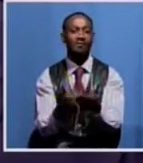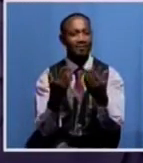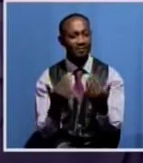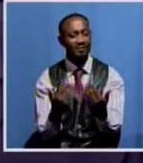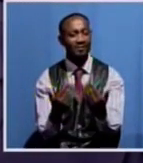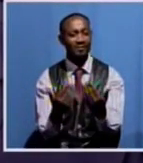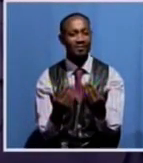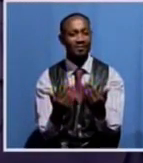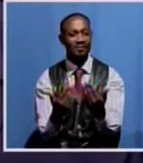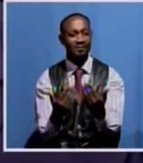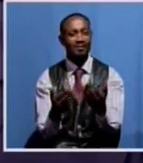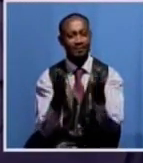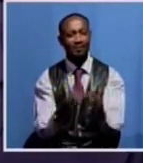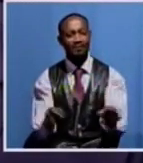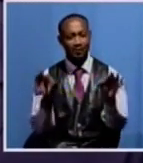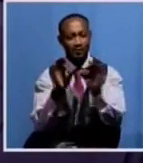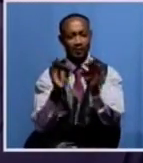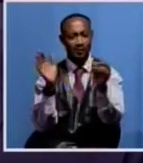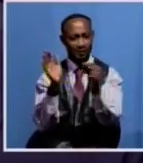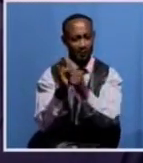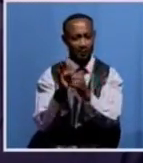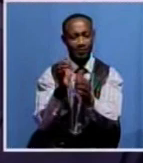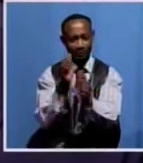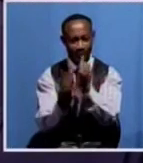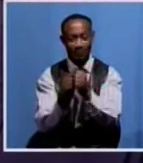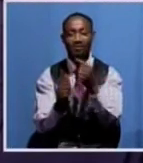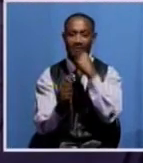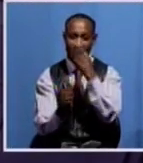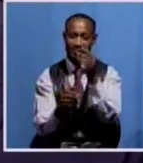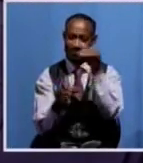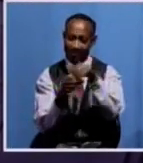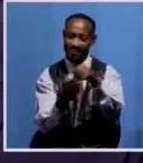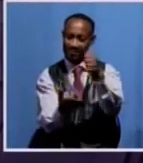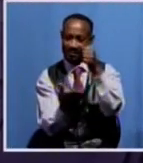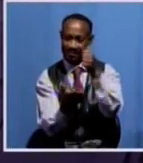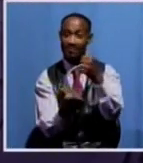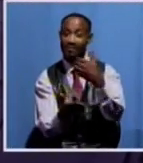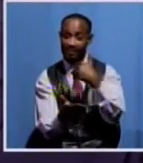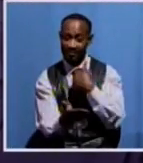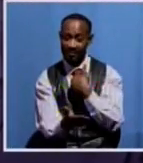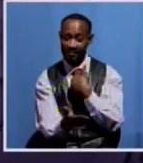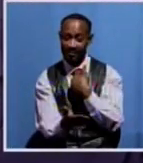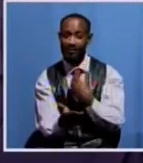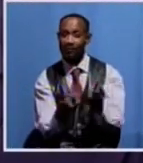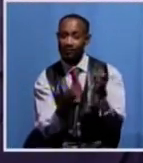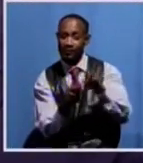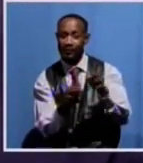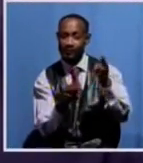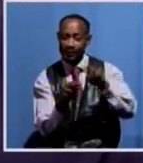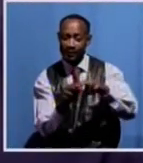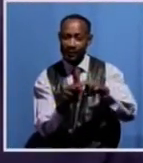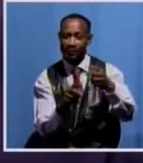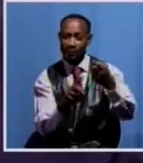one important aspect that I want to unlock in this budget. I have increased the amount quite substantially